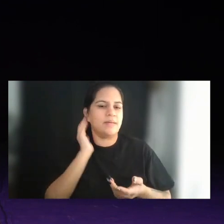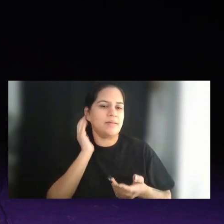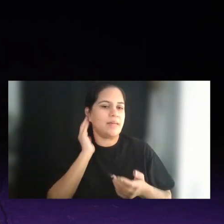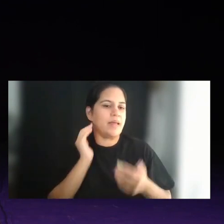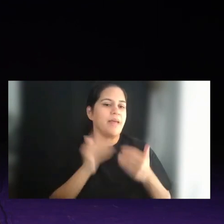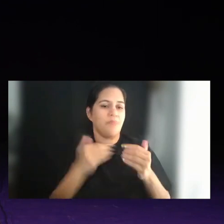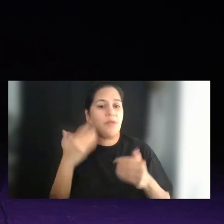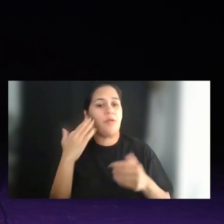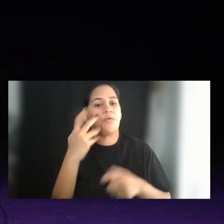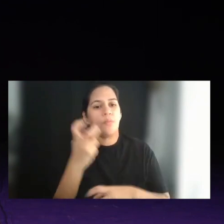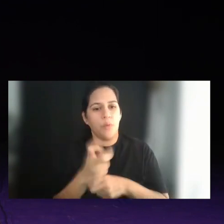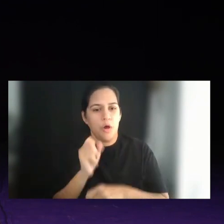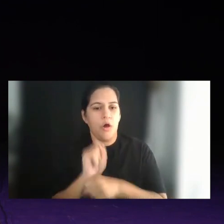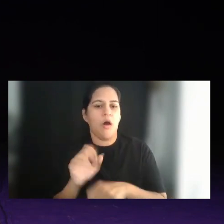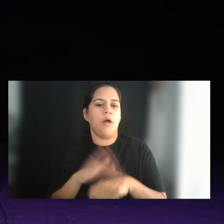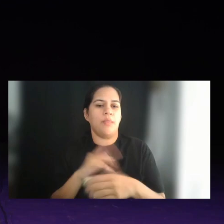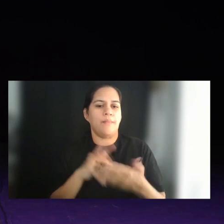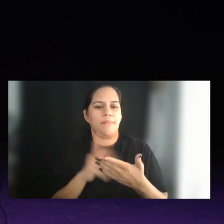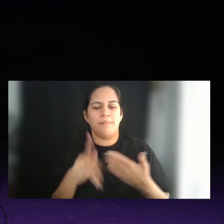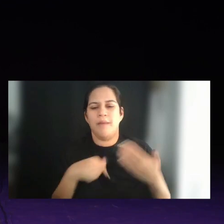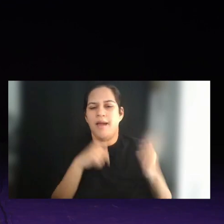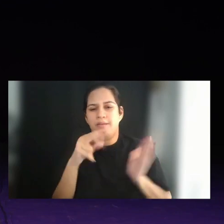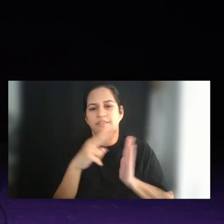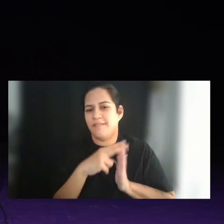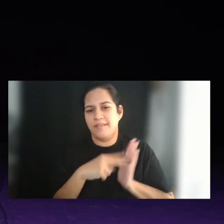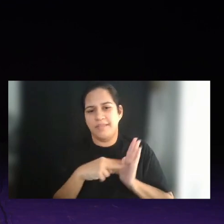I don't read them.